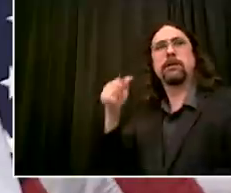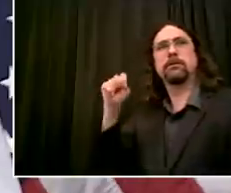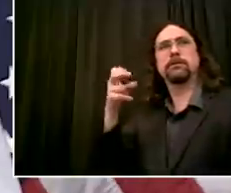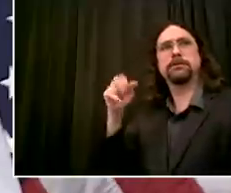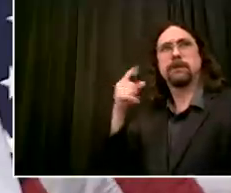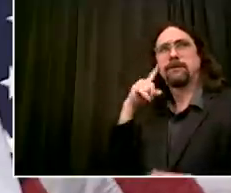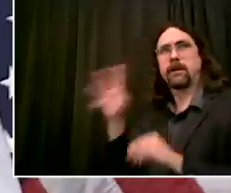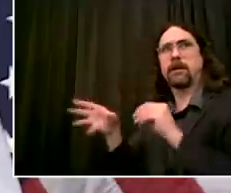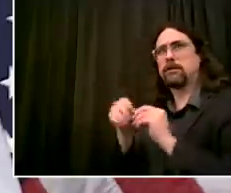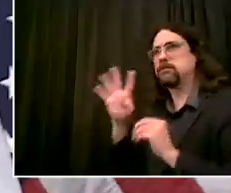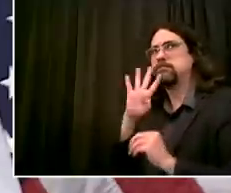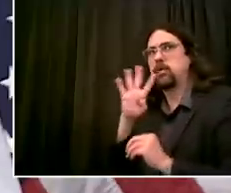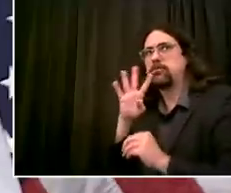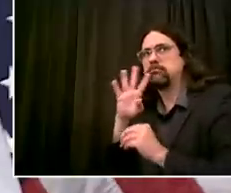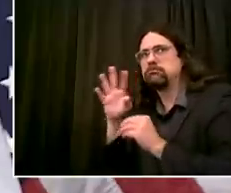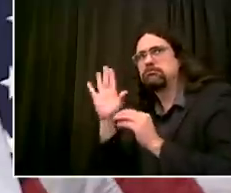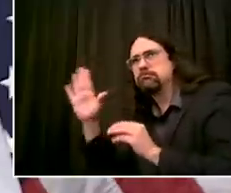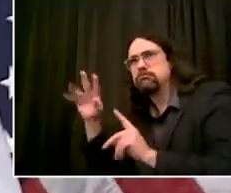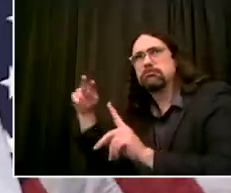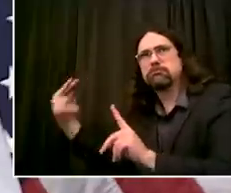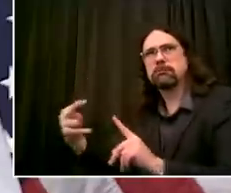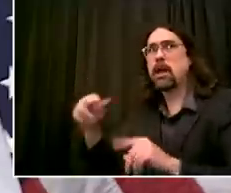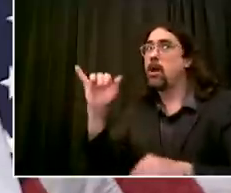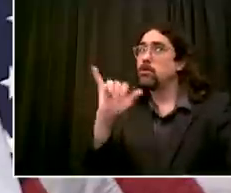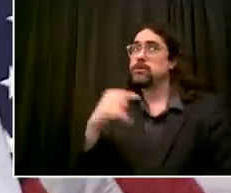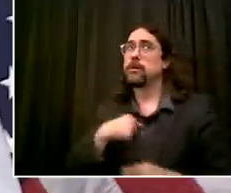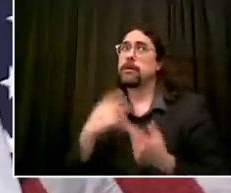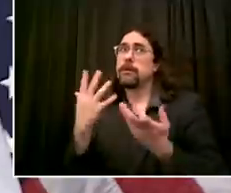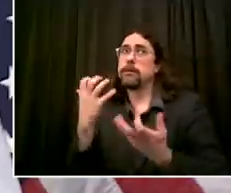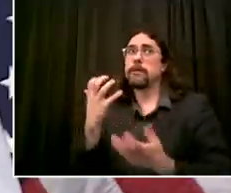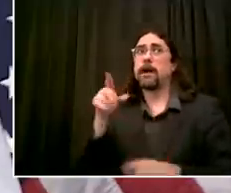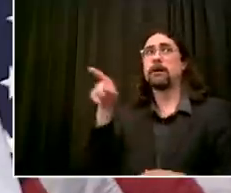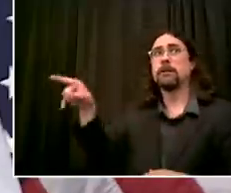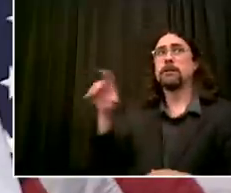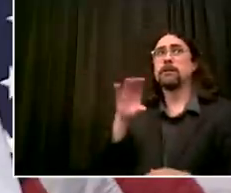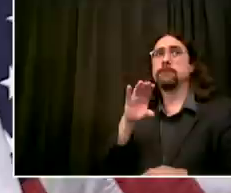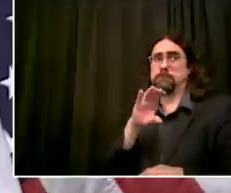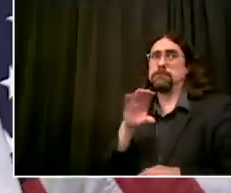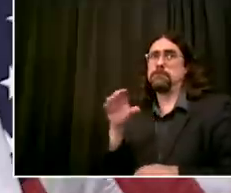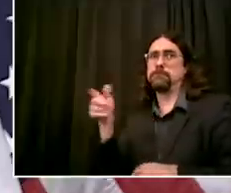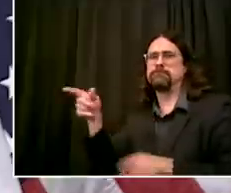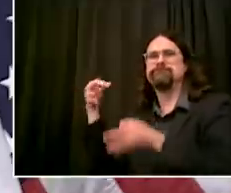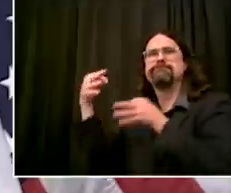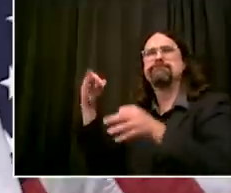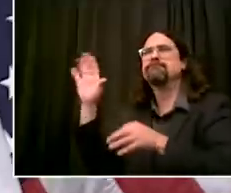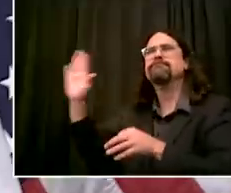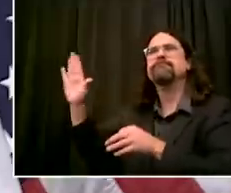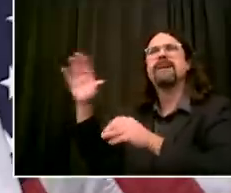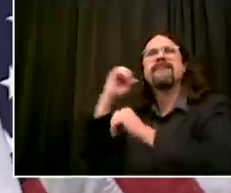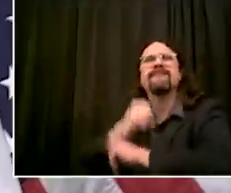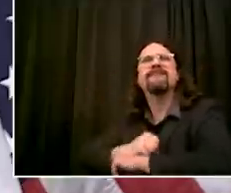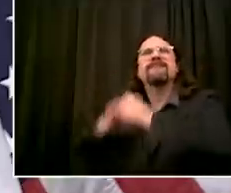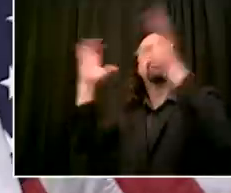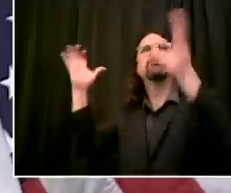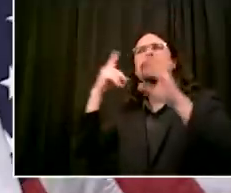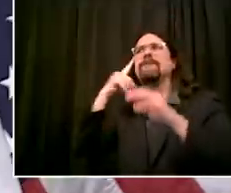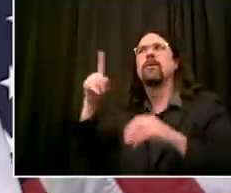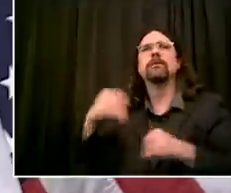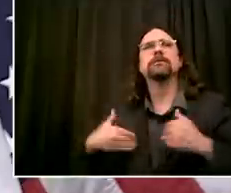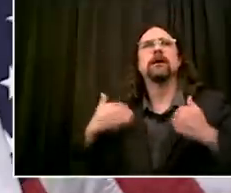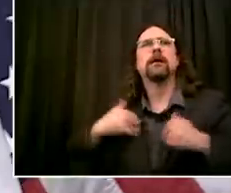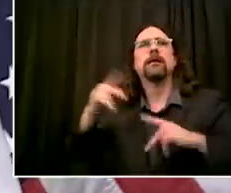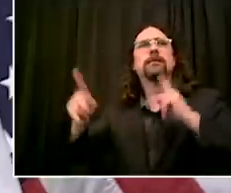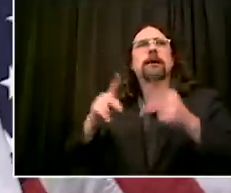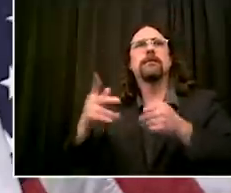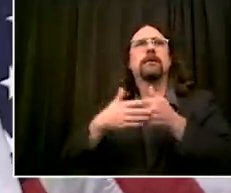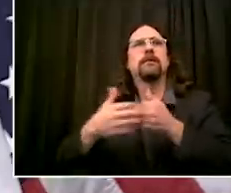You've said it a bunch of times, but maybe memories are short in this crisis. I don't blame people for that. Could we start by having you just define for a